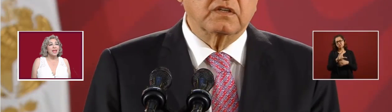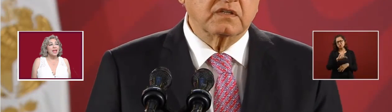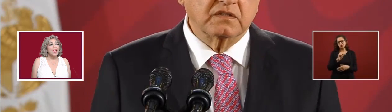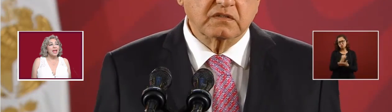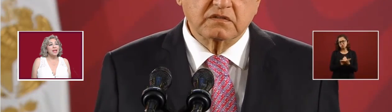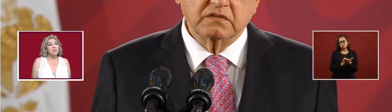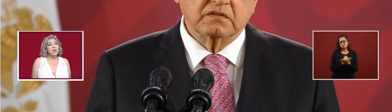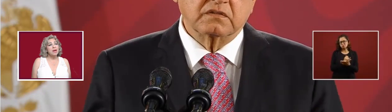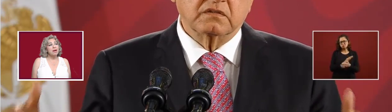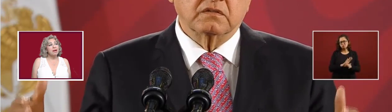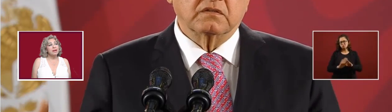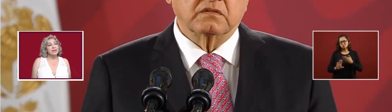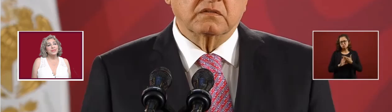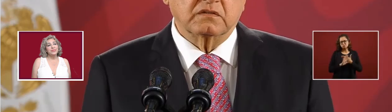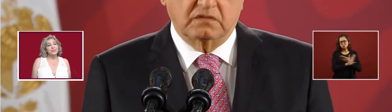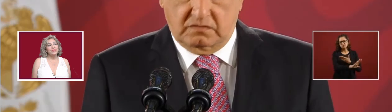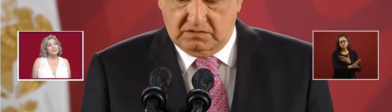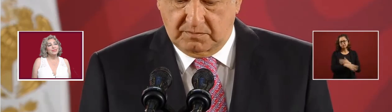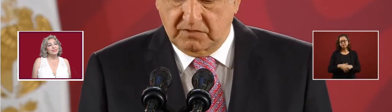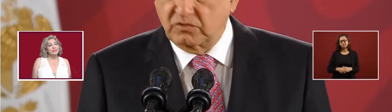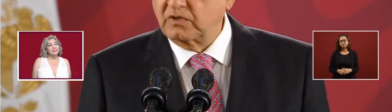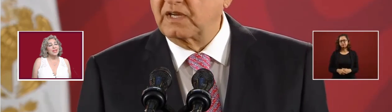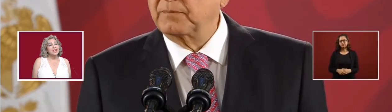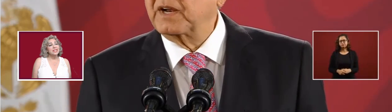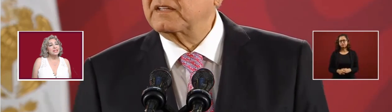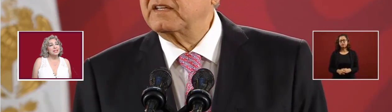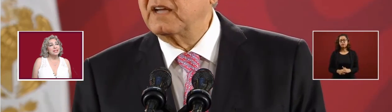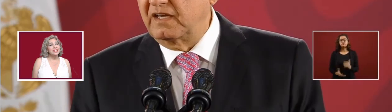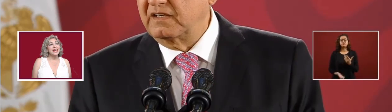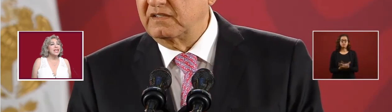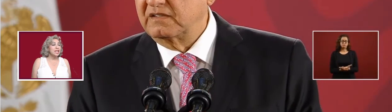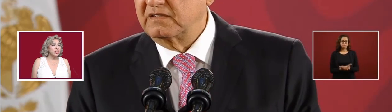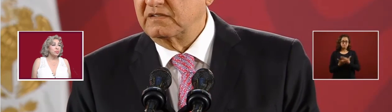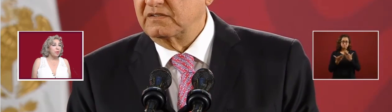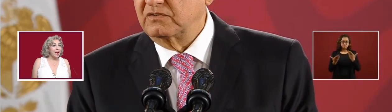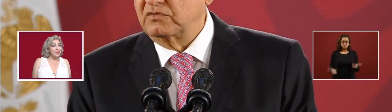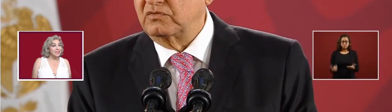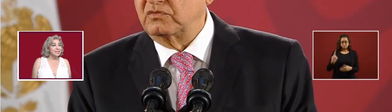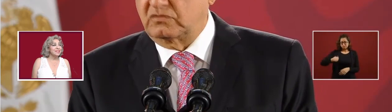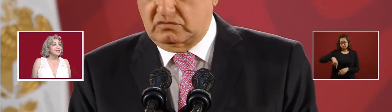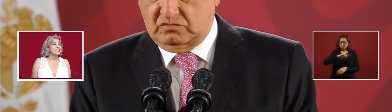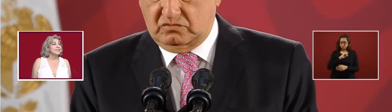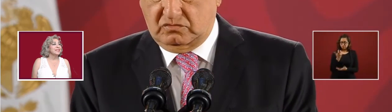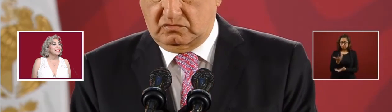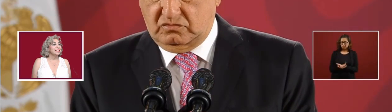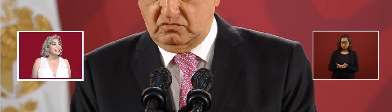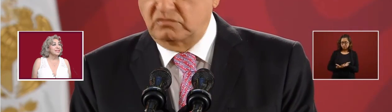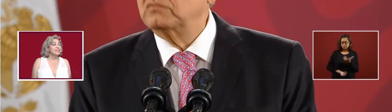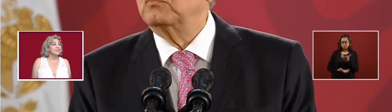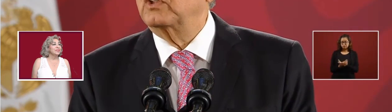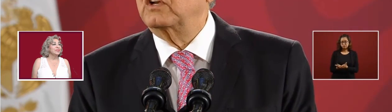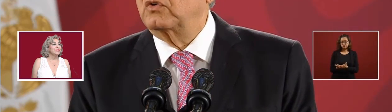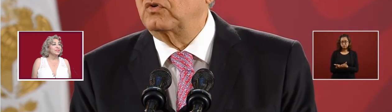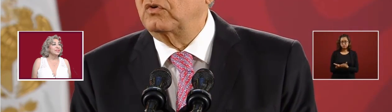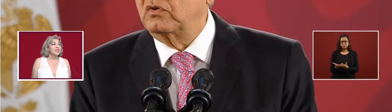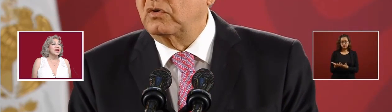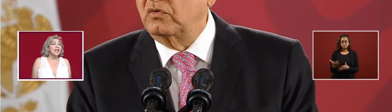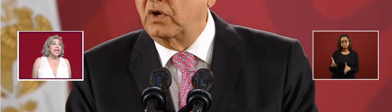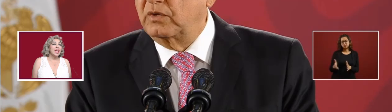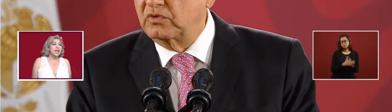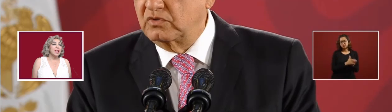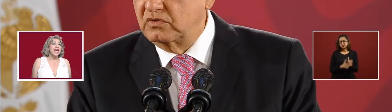And we are taking into practice a new